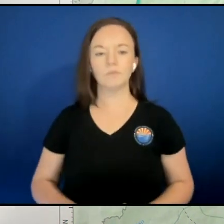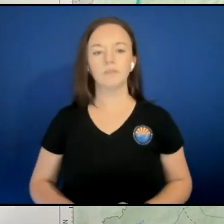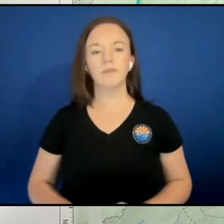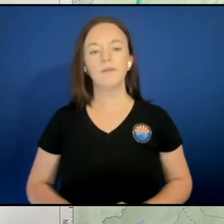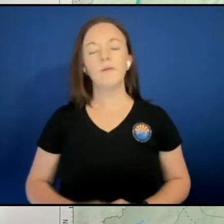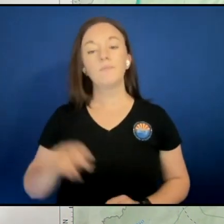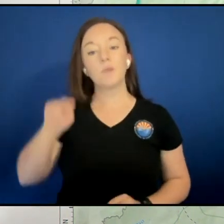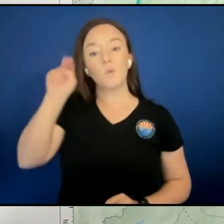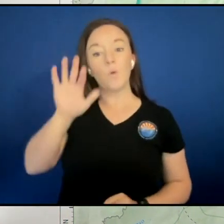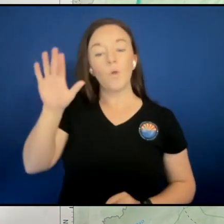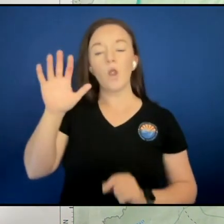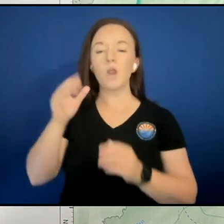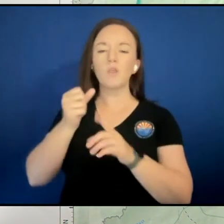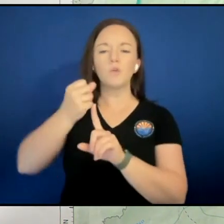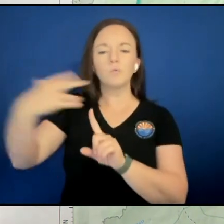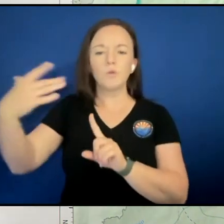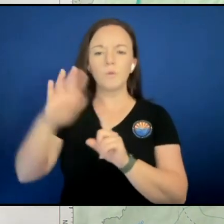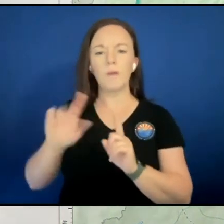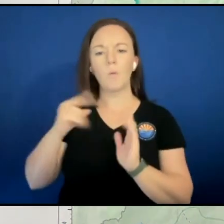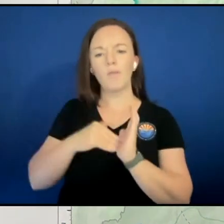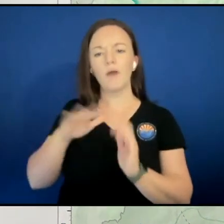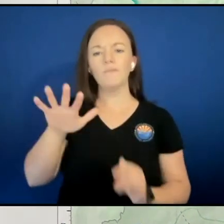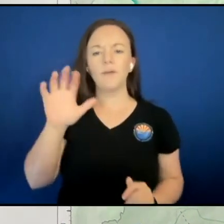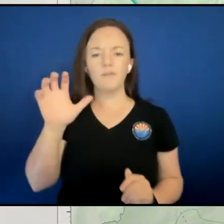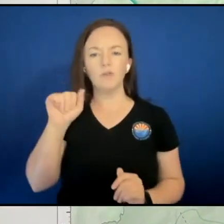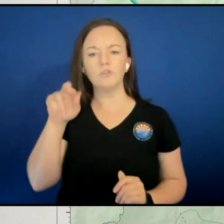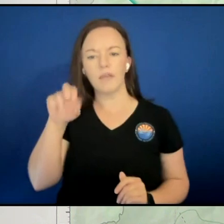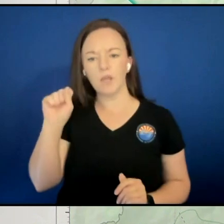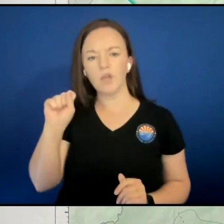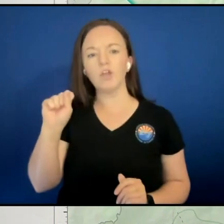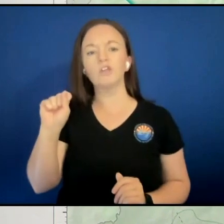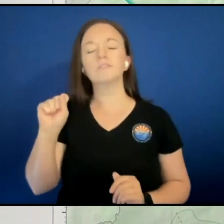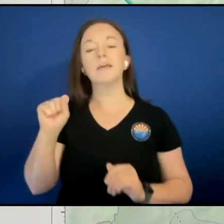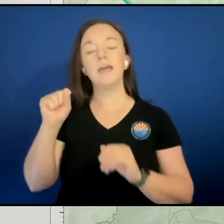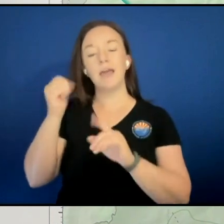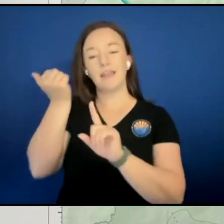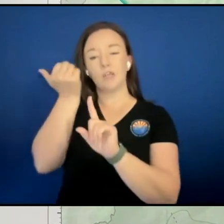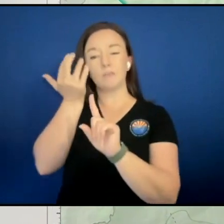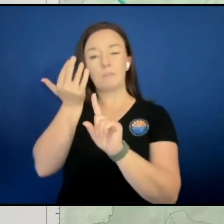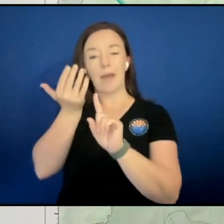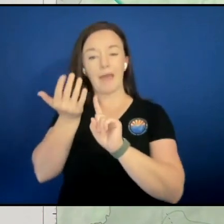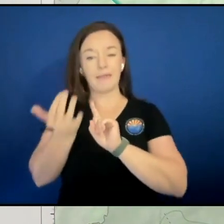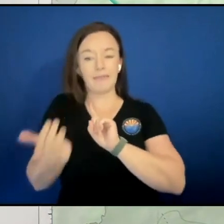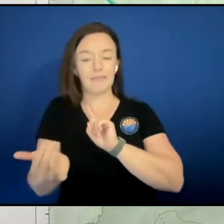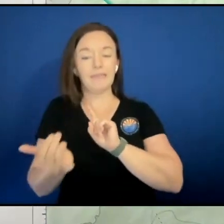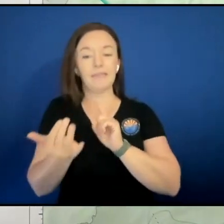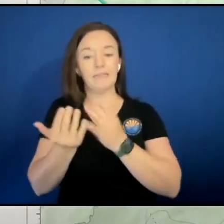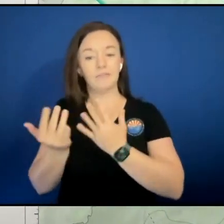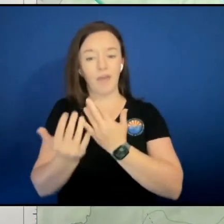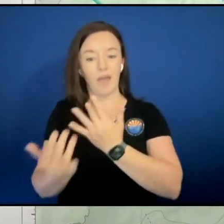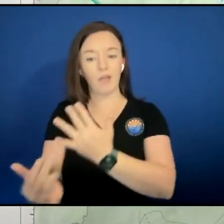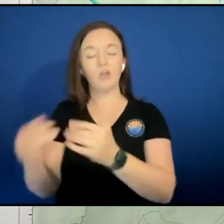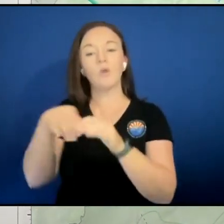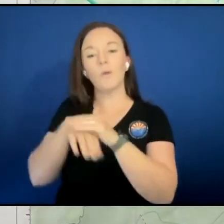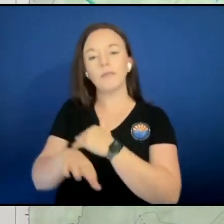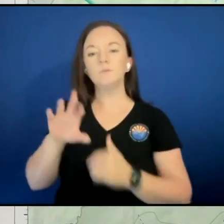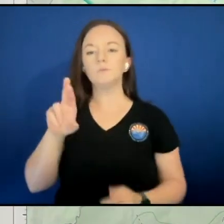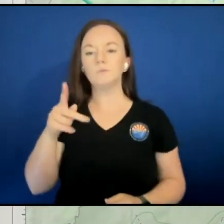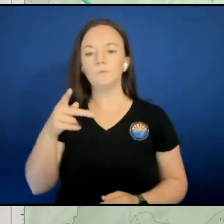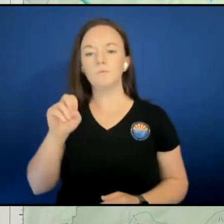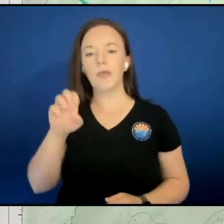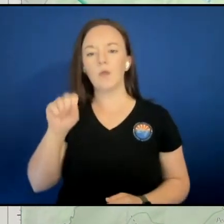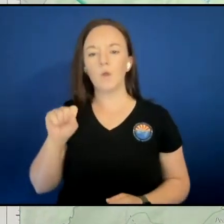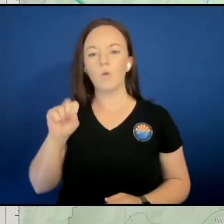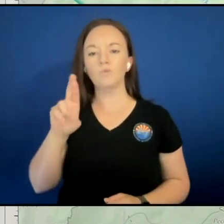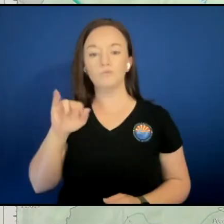a long flank of backing fire coming into the Pecos River. It's pretty remote country. We do not plan